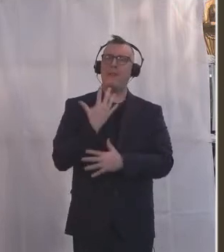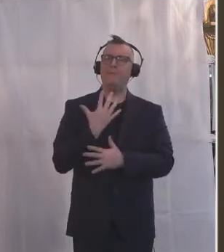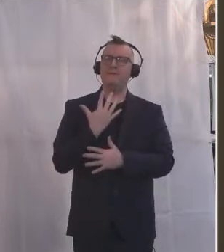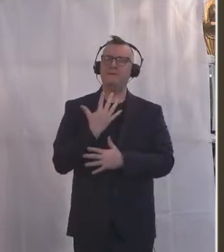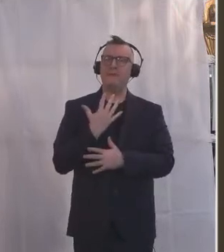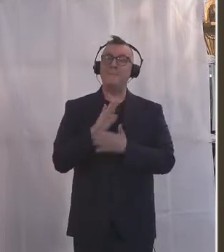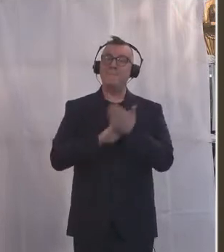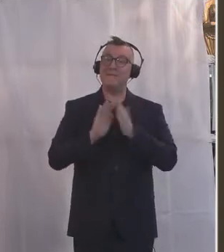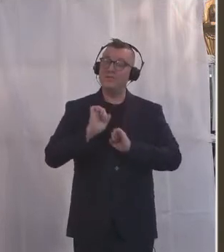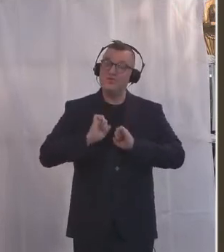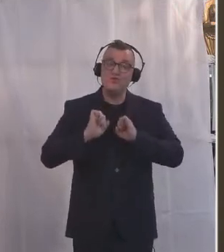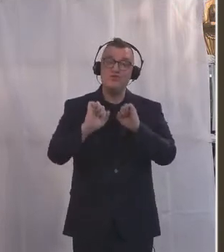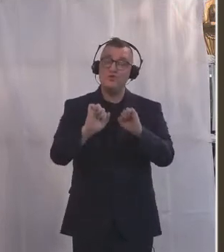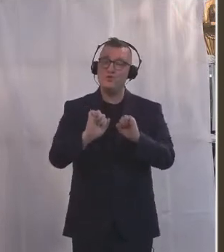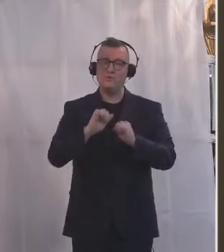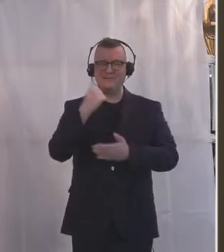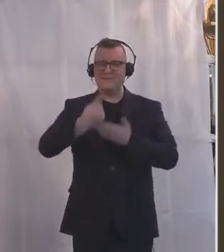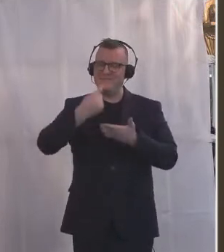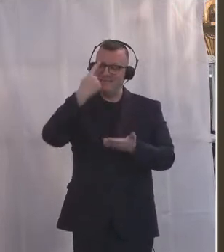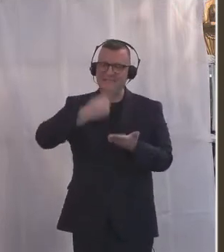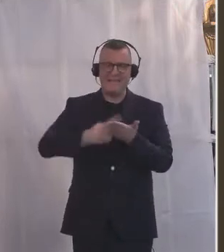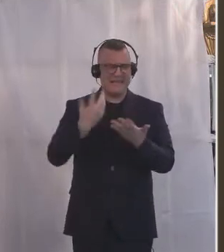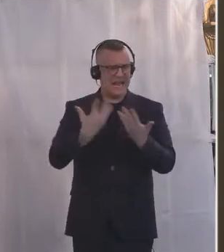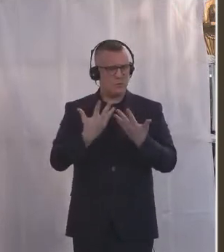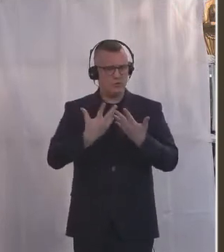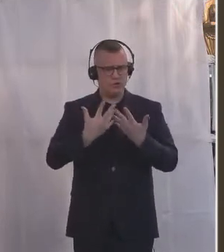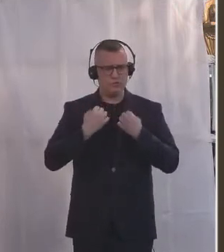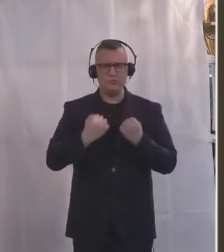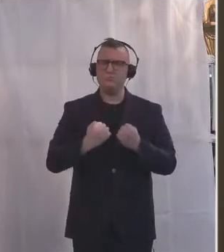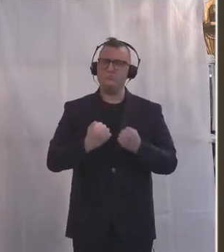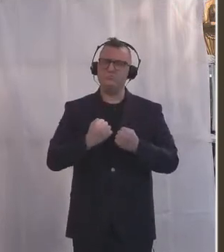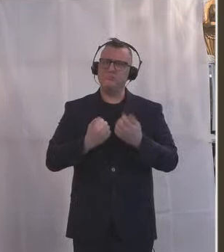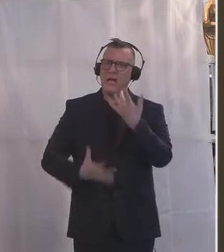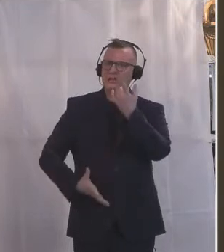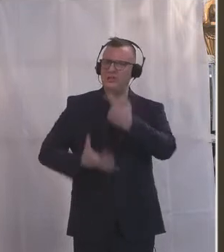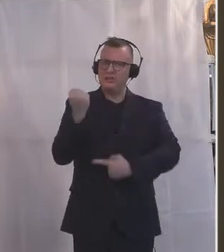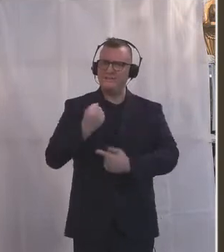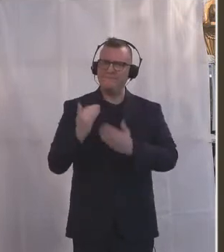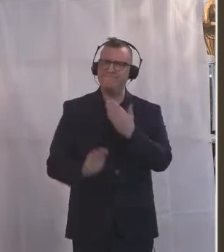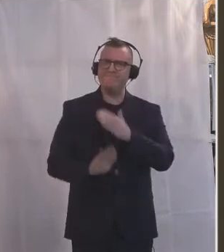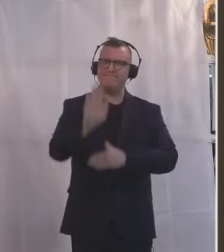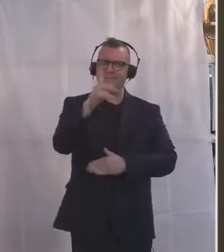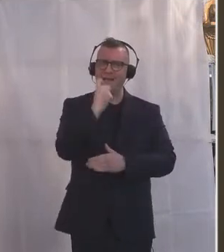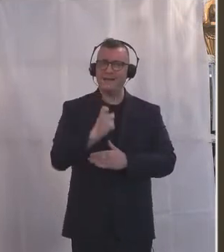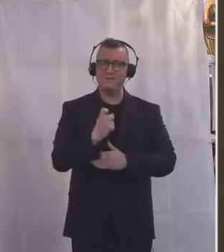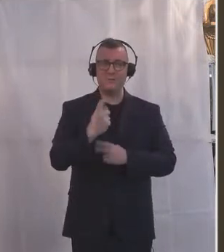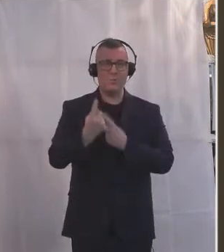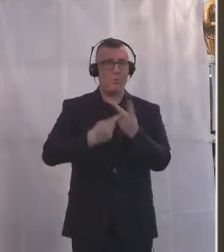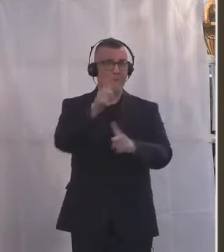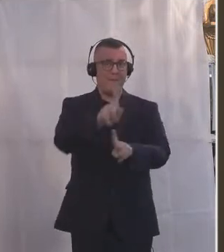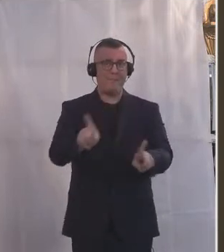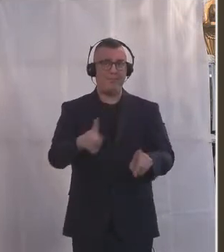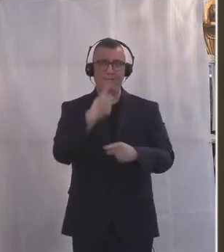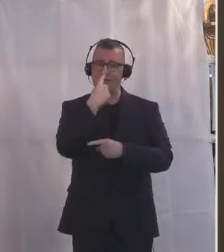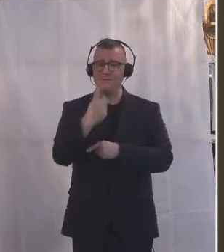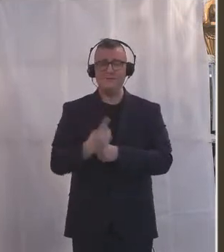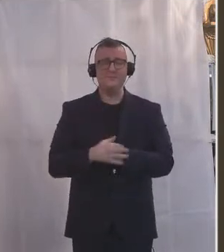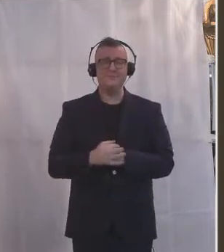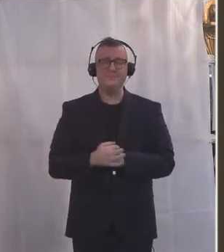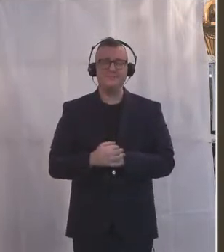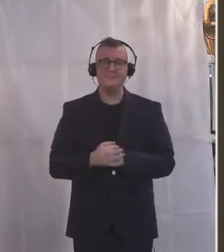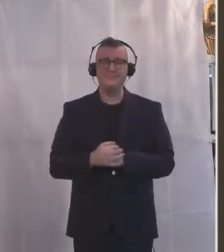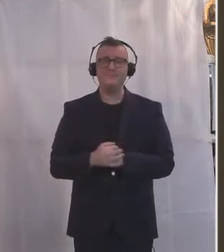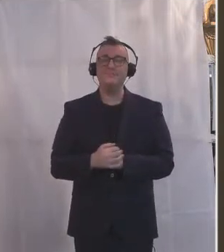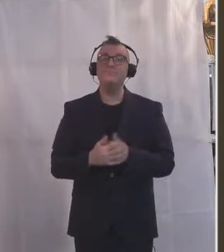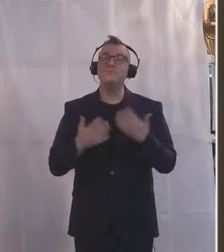approach that season and how you come out of it. No one else. So in closing, I want to